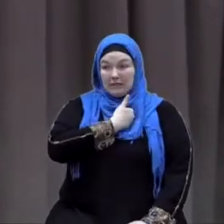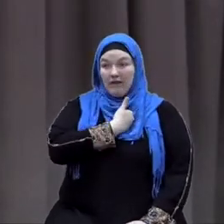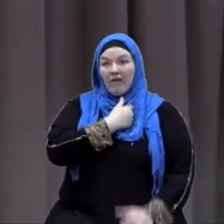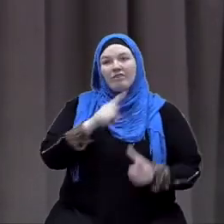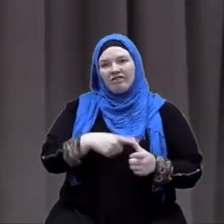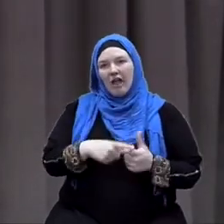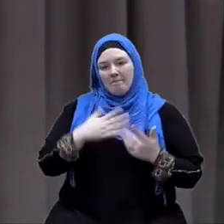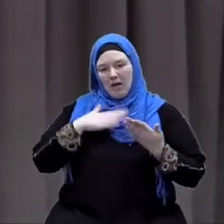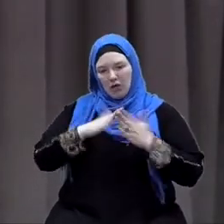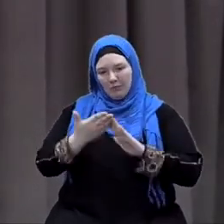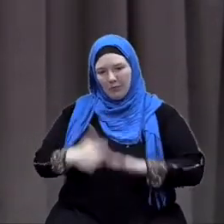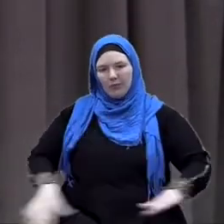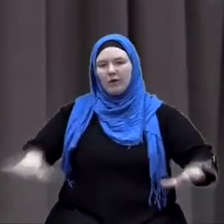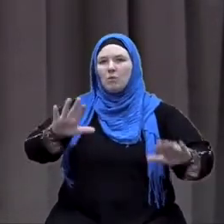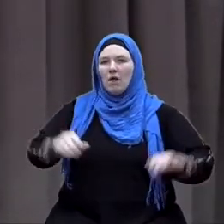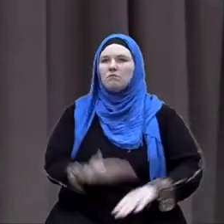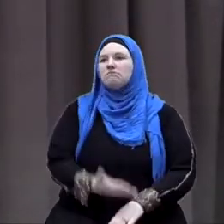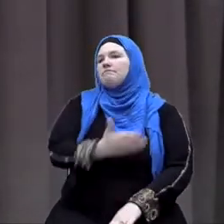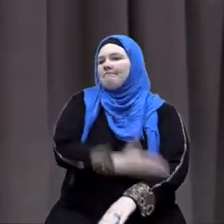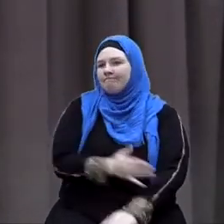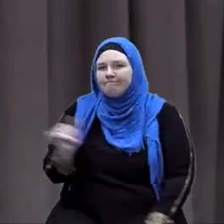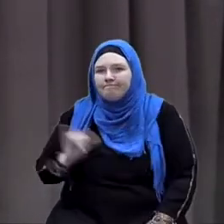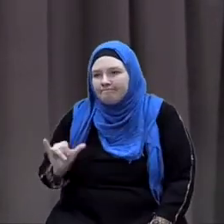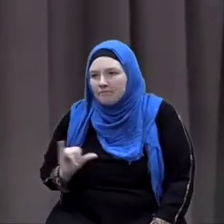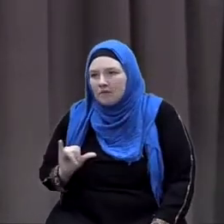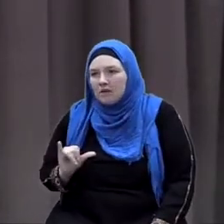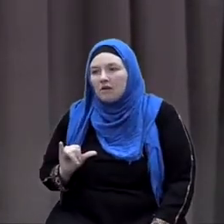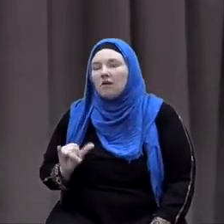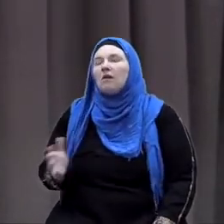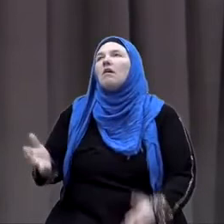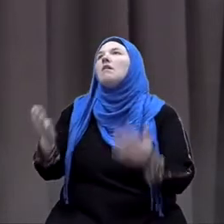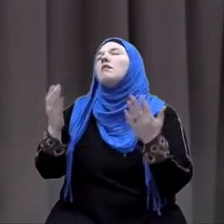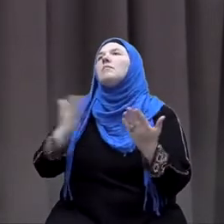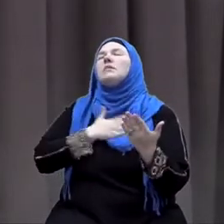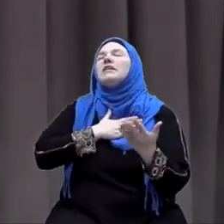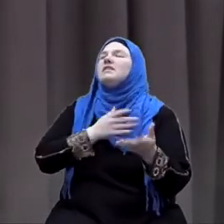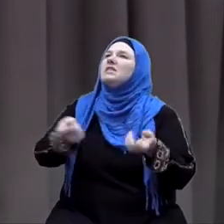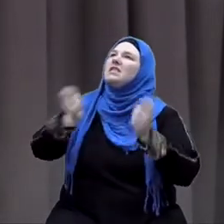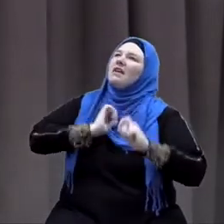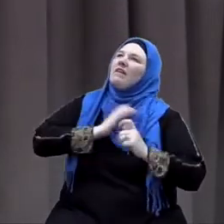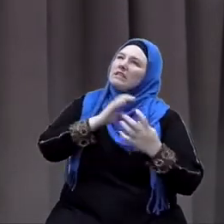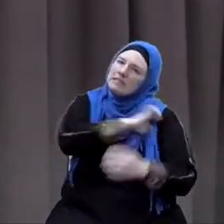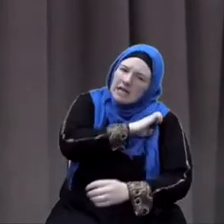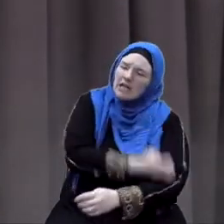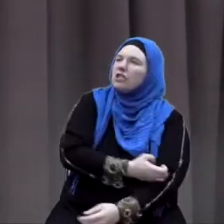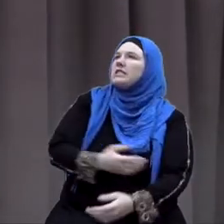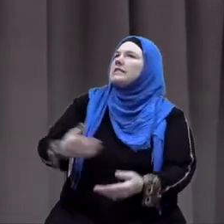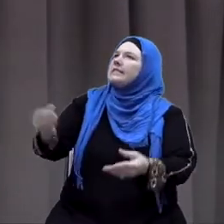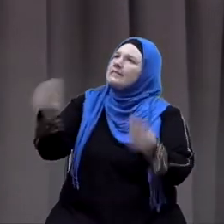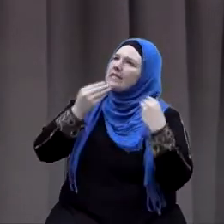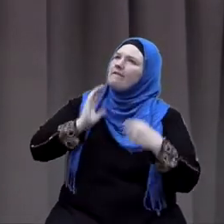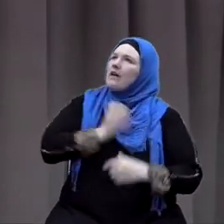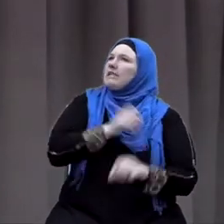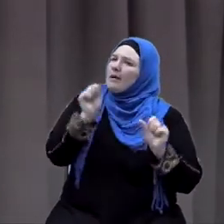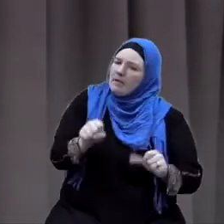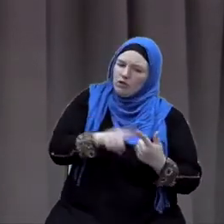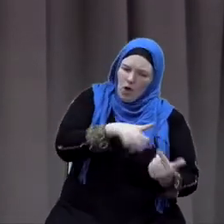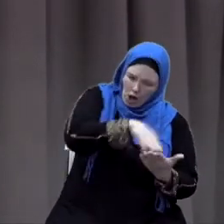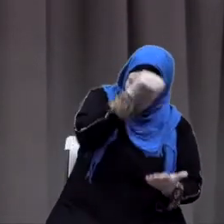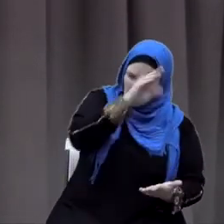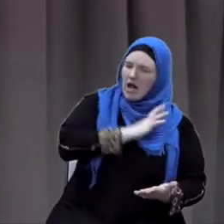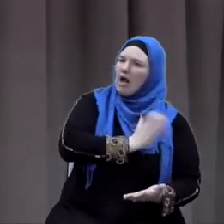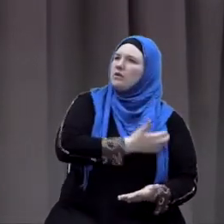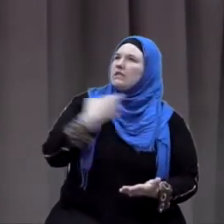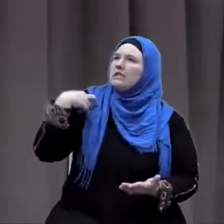community and the cause of Islam. May Allah subhanahu wa ta'ala give us the conviction and the energy to learn our deen, to practice